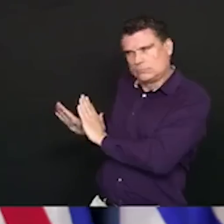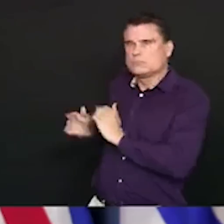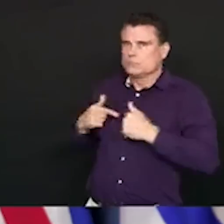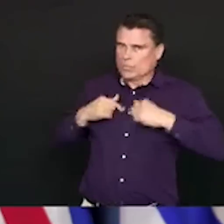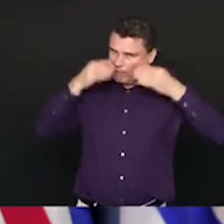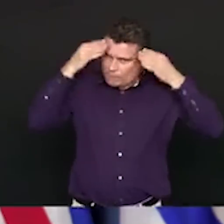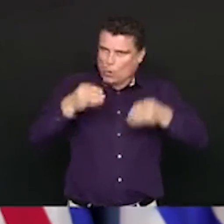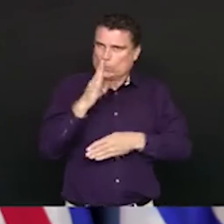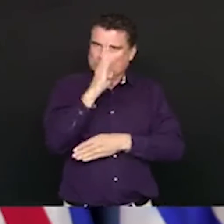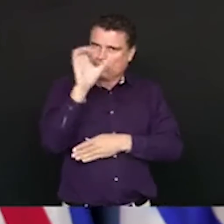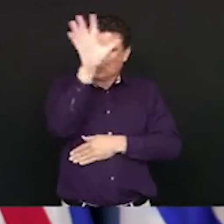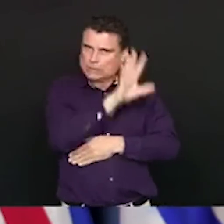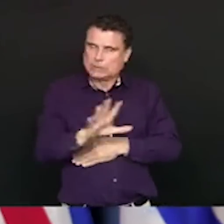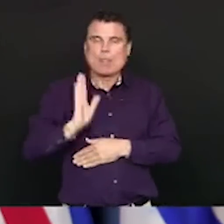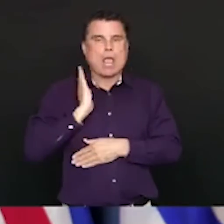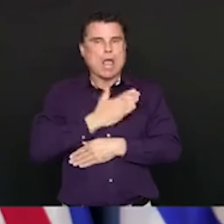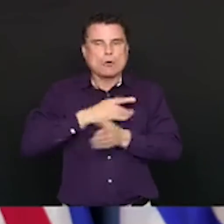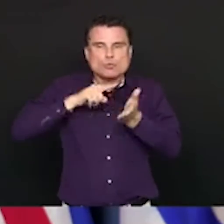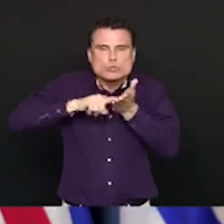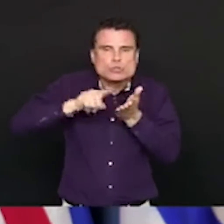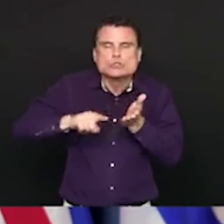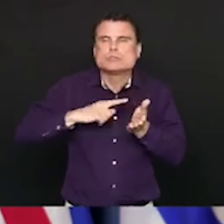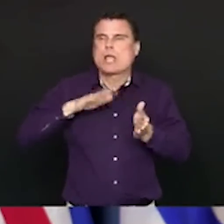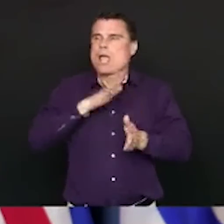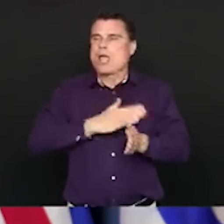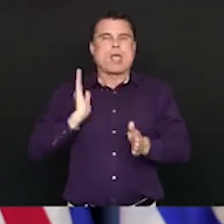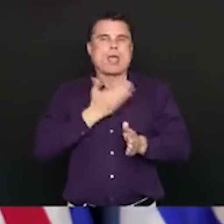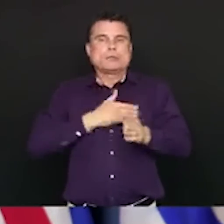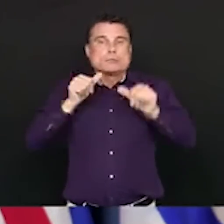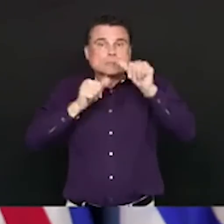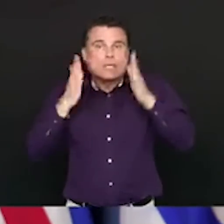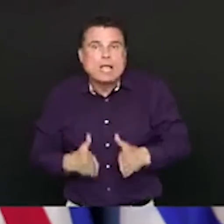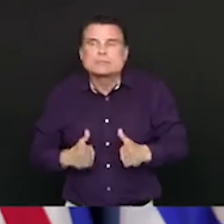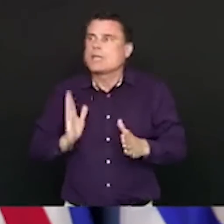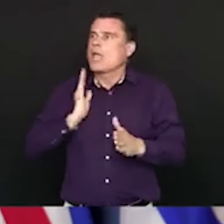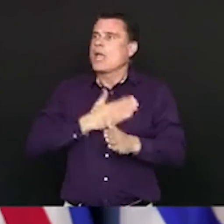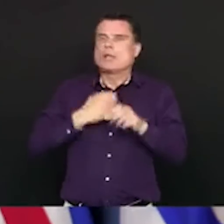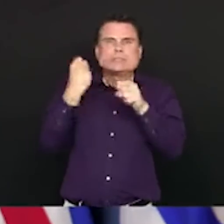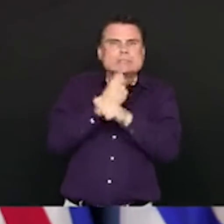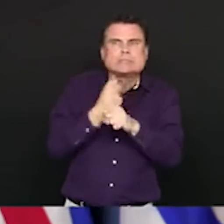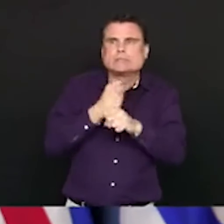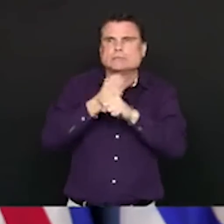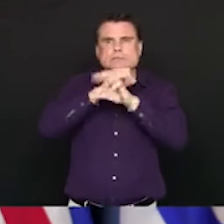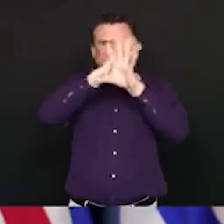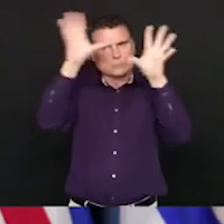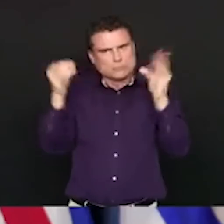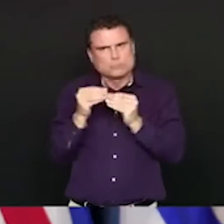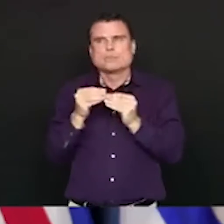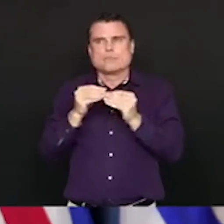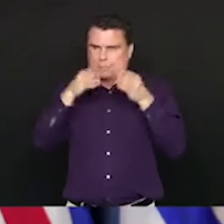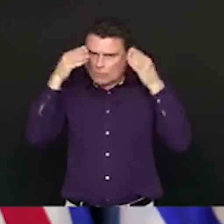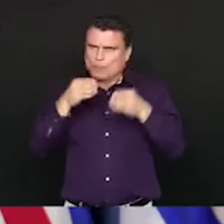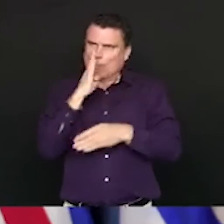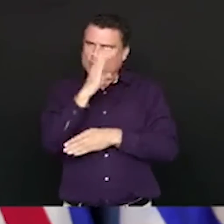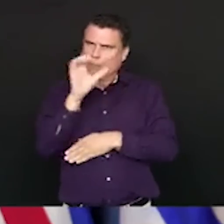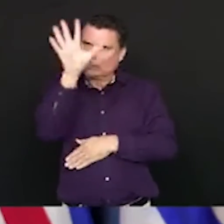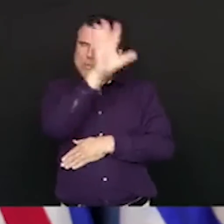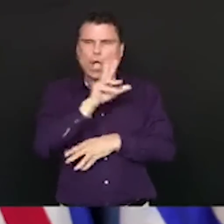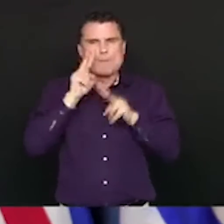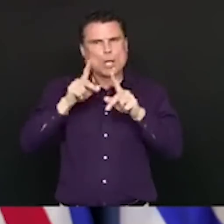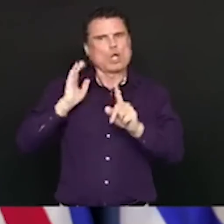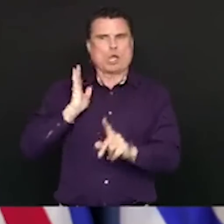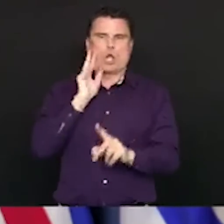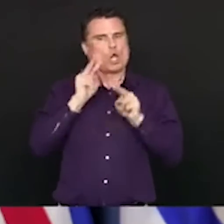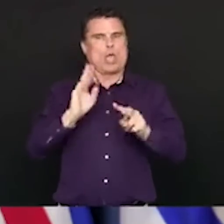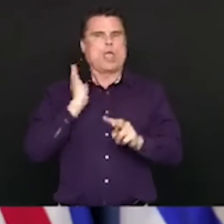jurisdictions because of where we are and what steps we've already taken. I think comparing to Washington State is a challenge. A lot of